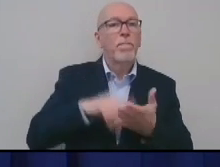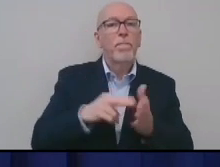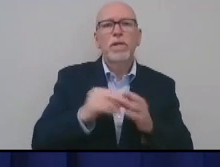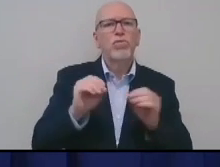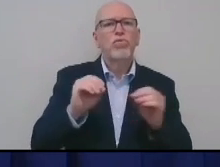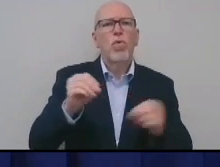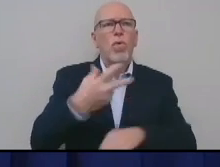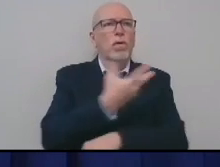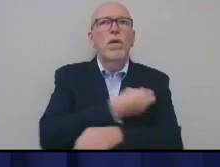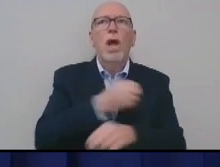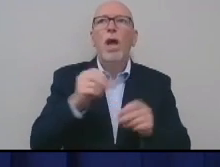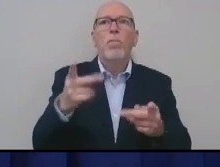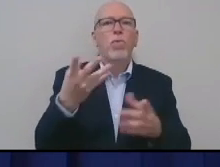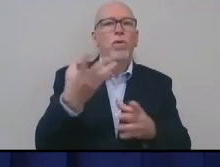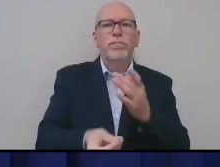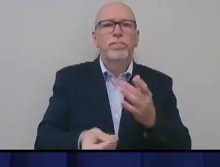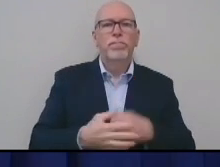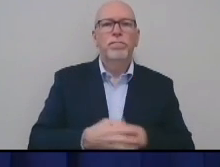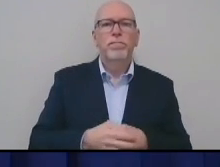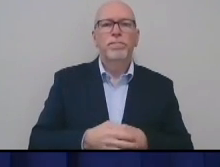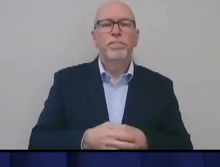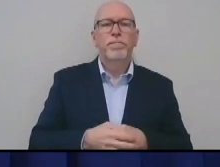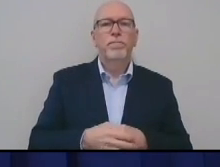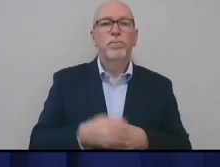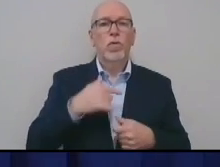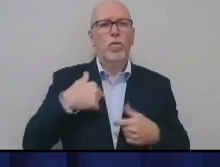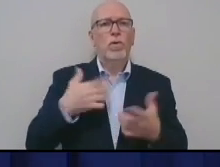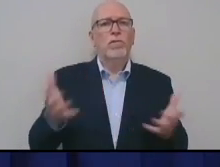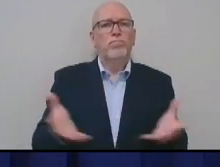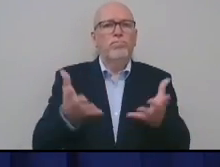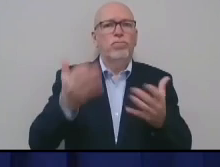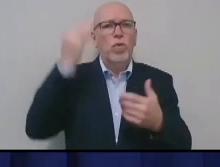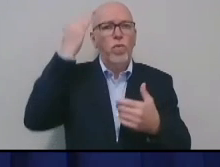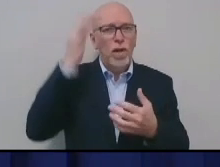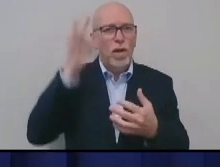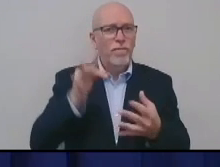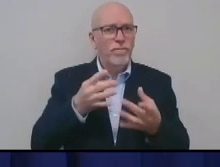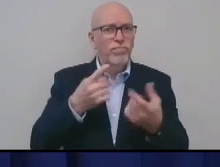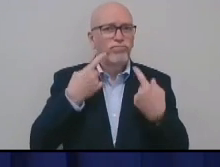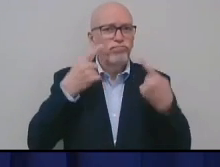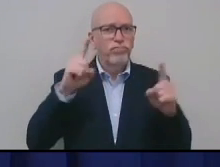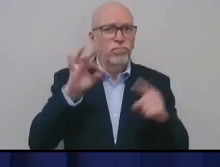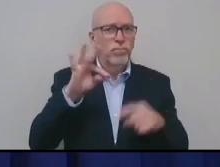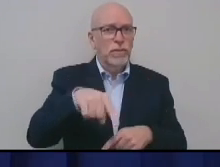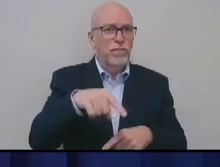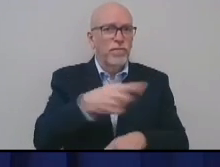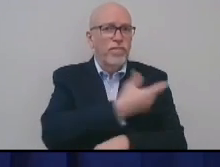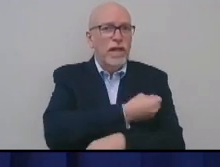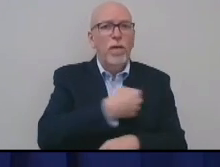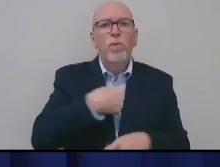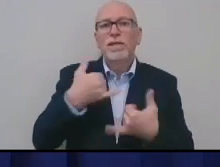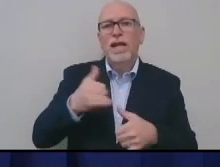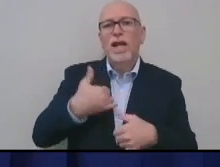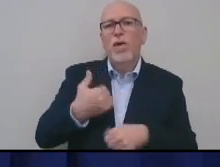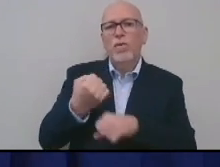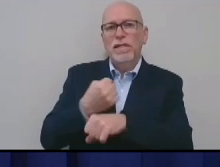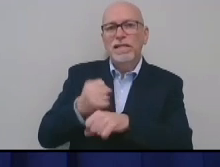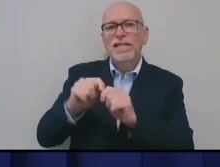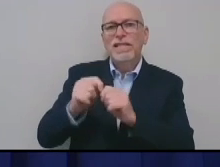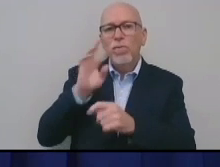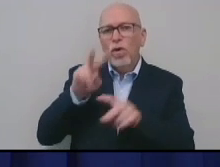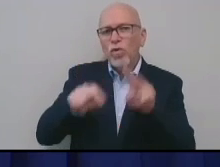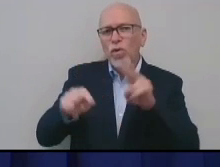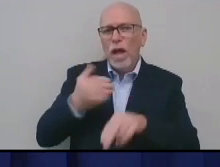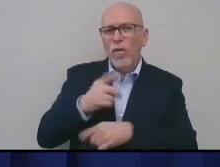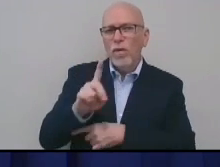opportunity is missed. As we work to promote awareness of the efficacy of vaccine, we continue to have our data team examine our data. One of the